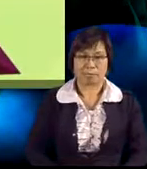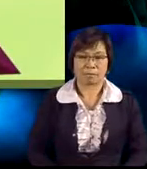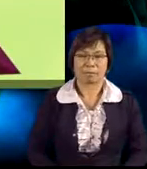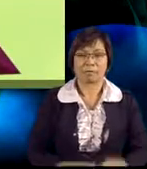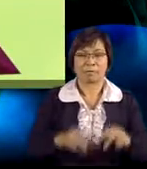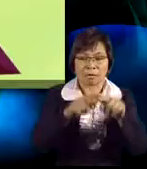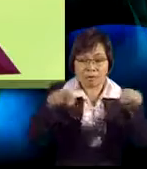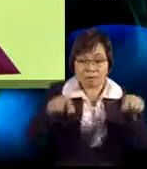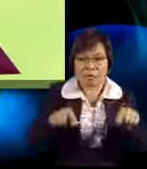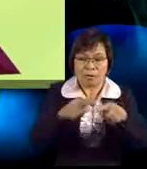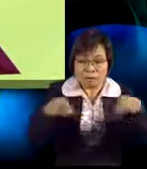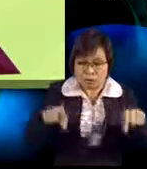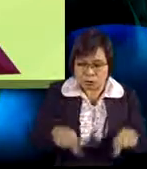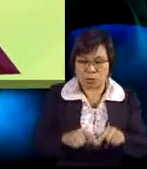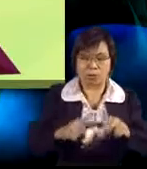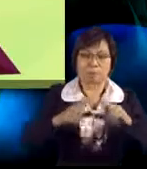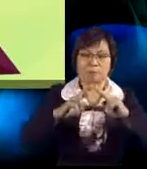square based pyramid,